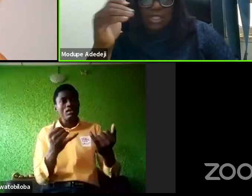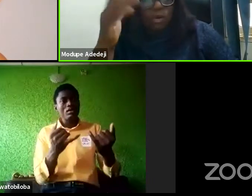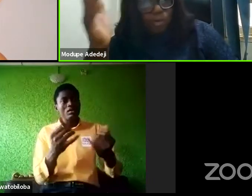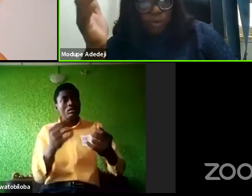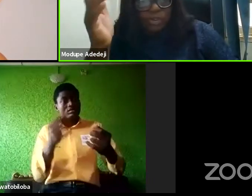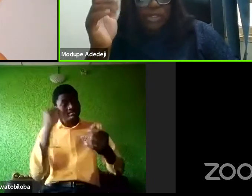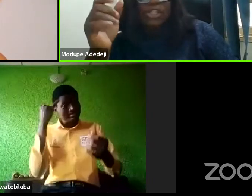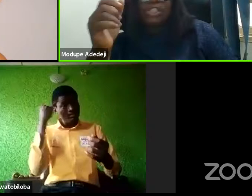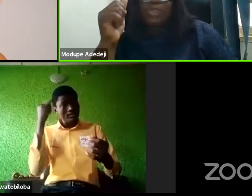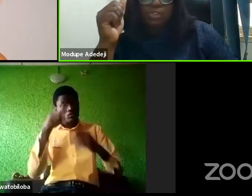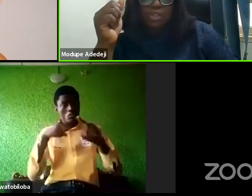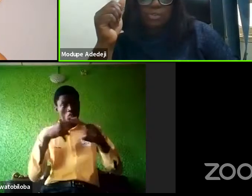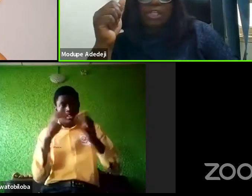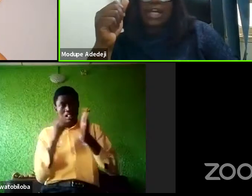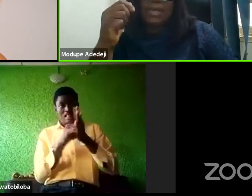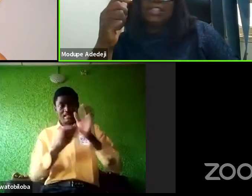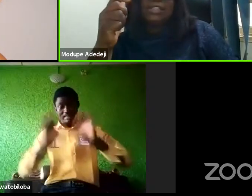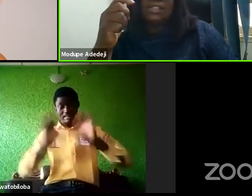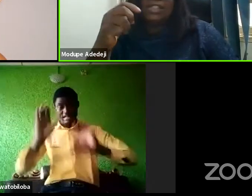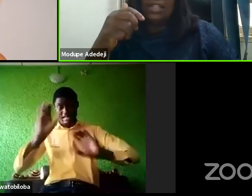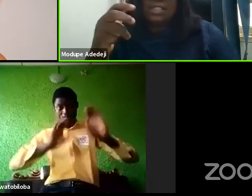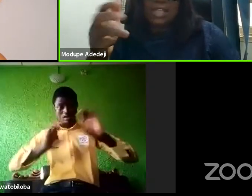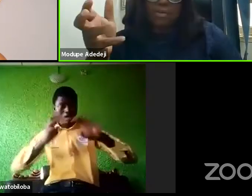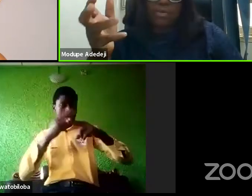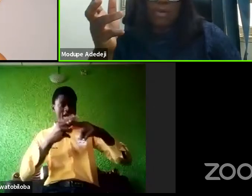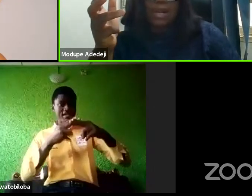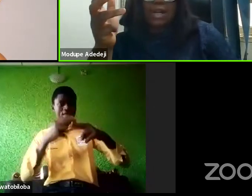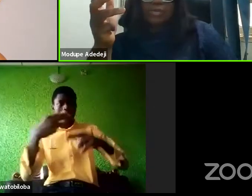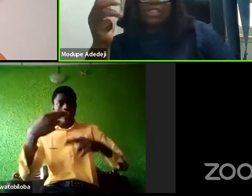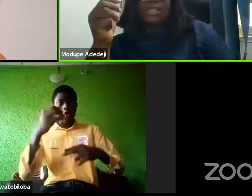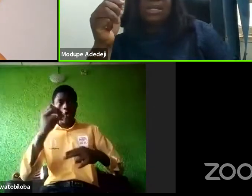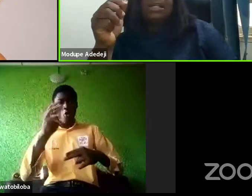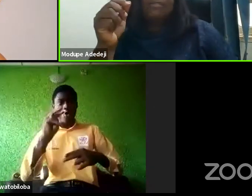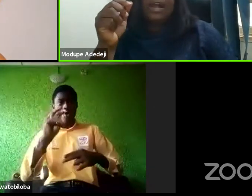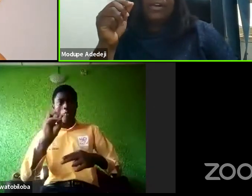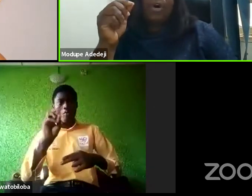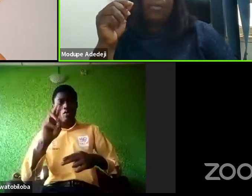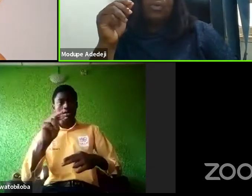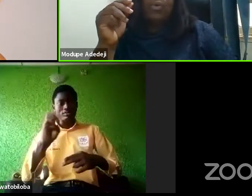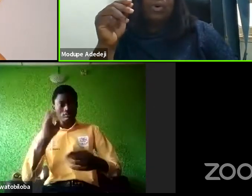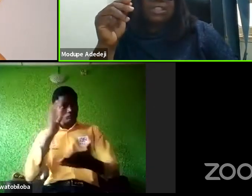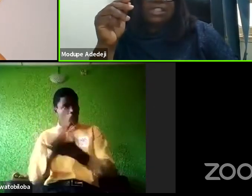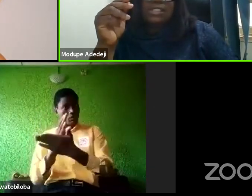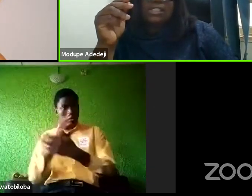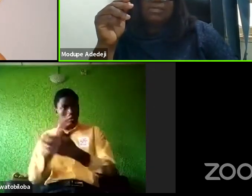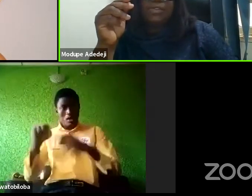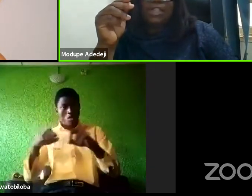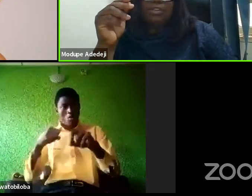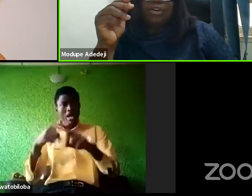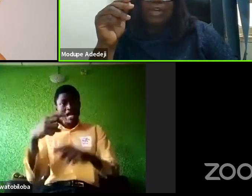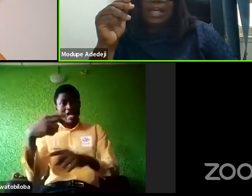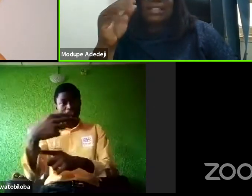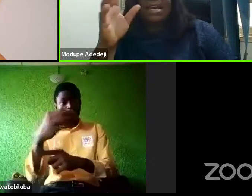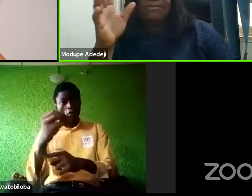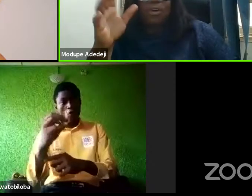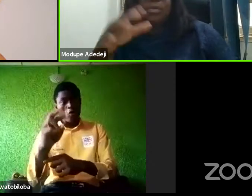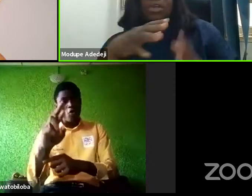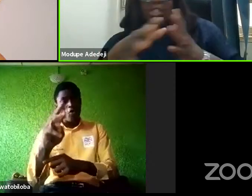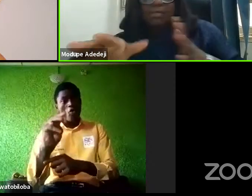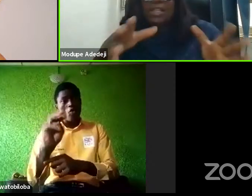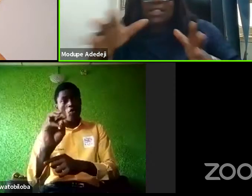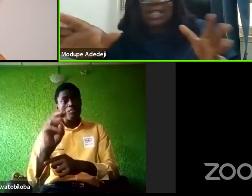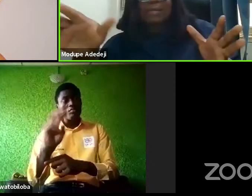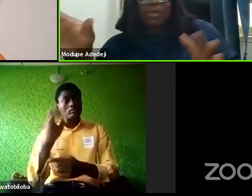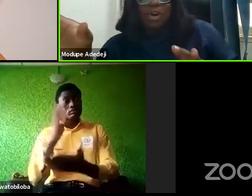chemical, so to say, hormone, is withdrawn. So you can imagine the things that will form around it. The very common one is this feeling of, aside